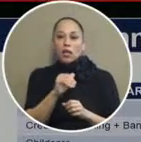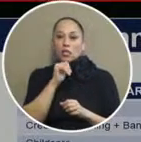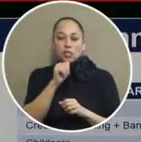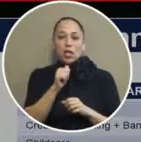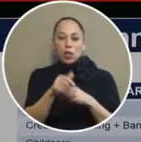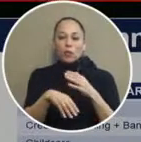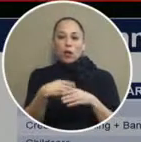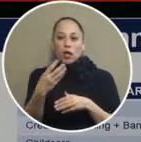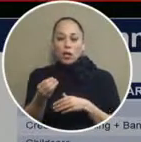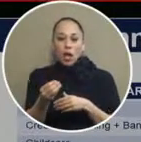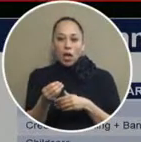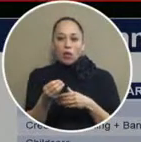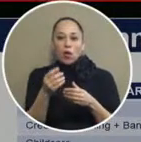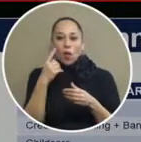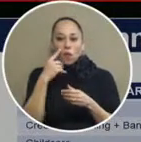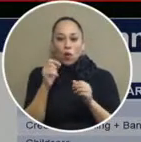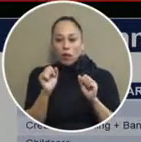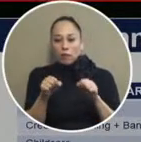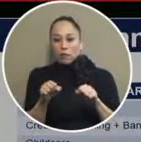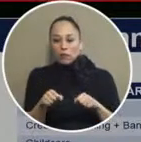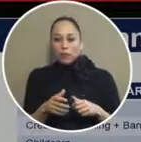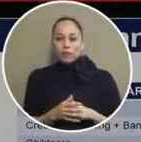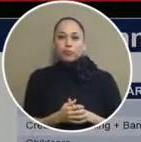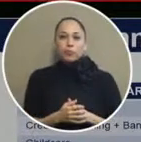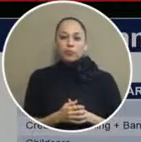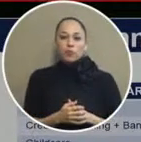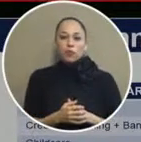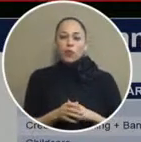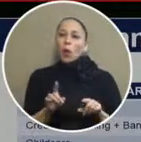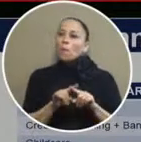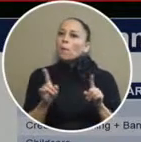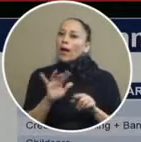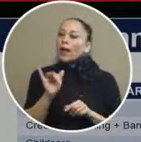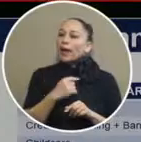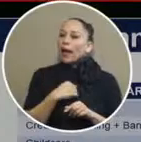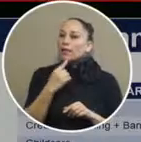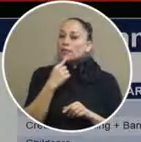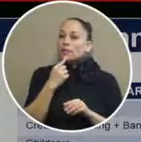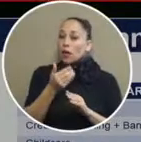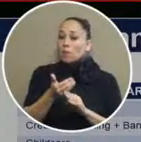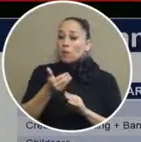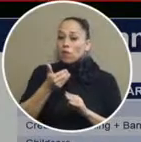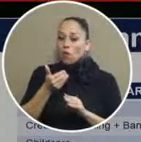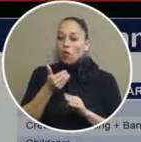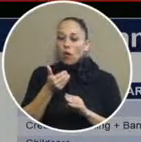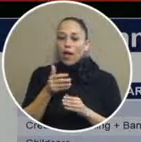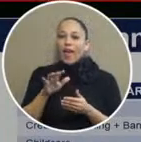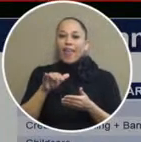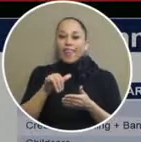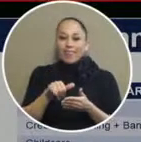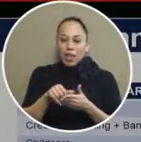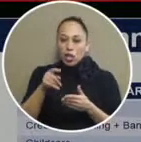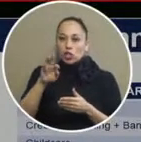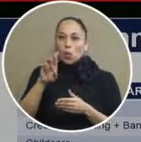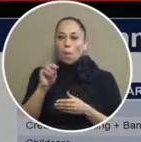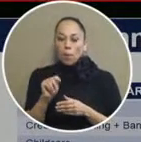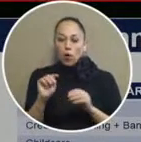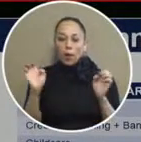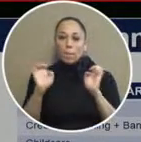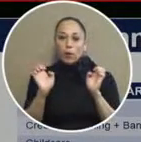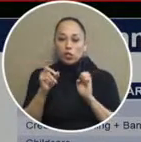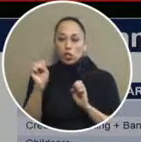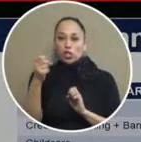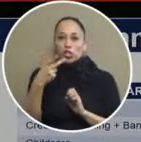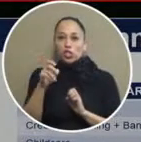going out through a notice of funding availability. But as I mentioned earlier, it supports the emergency shelter